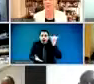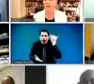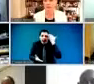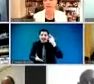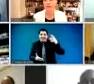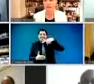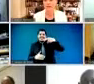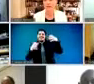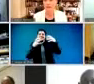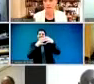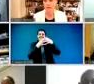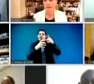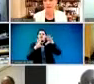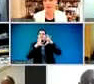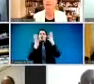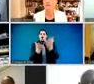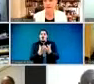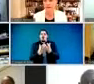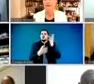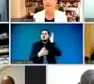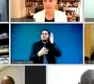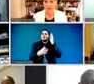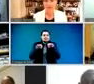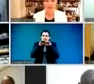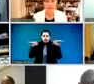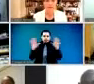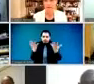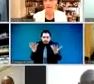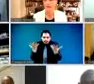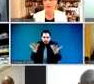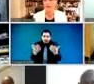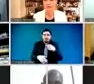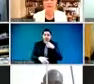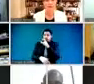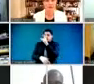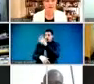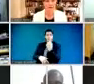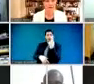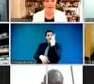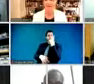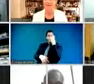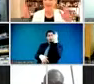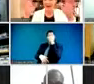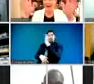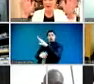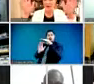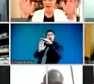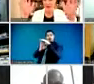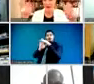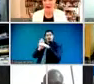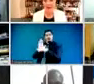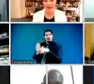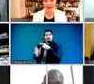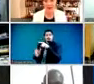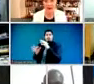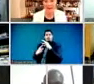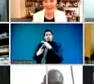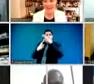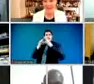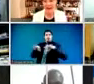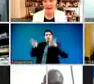for Muslim women, for example. Thank you. I absolutely agree. Clap on